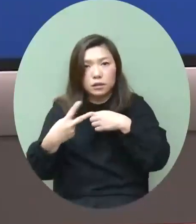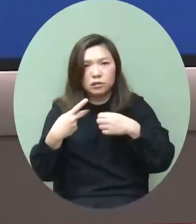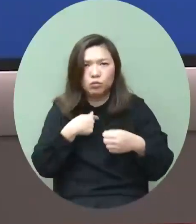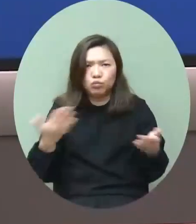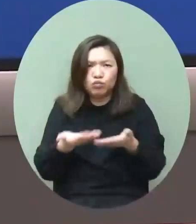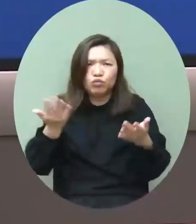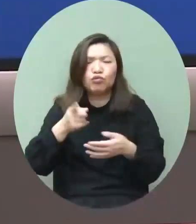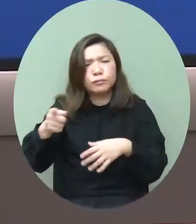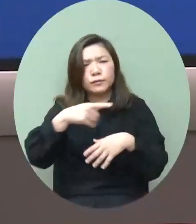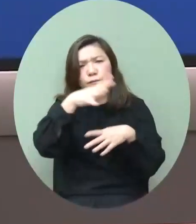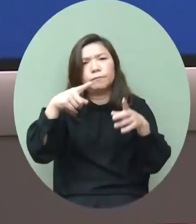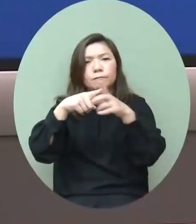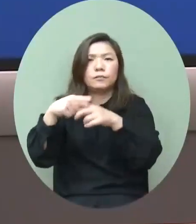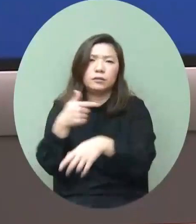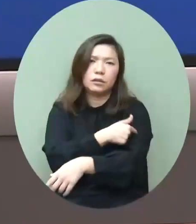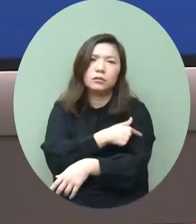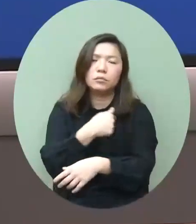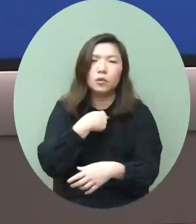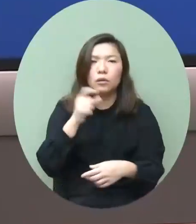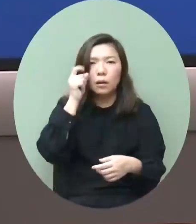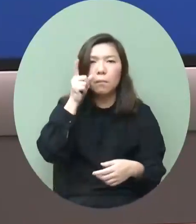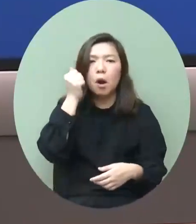amongst the elderly and the young